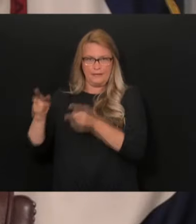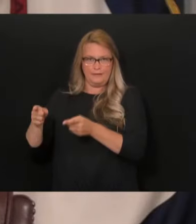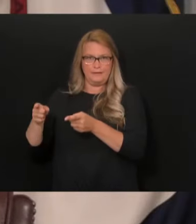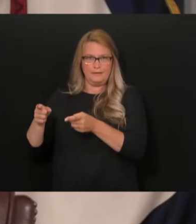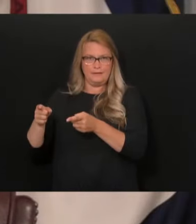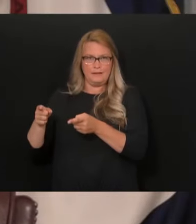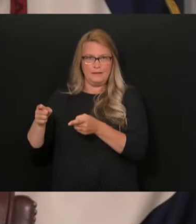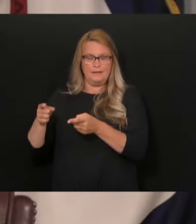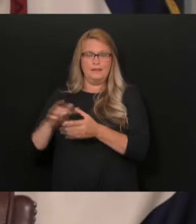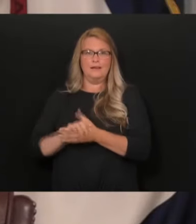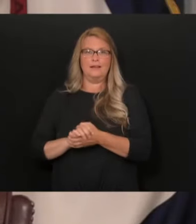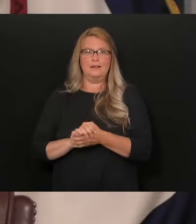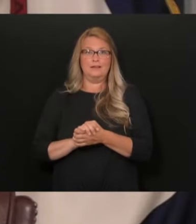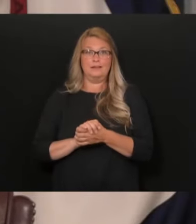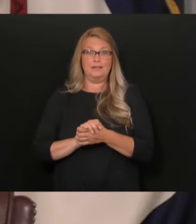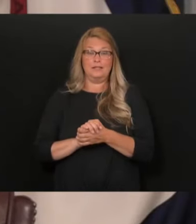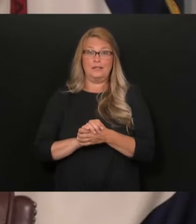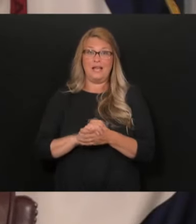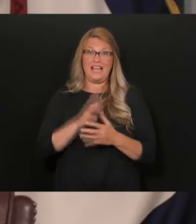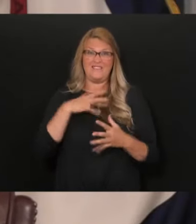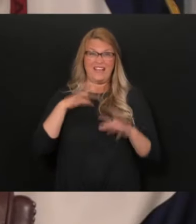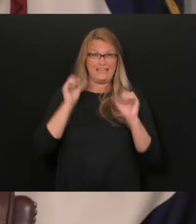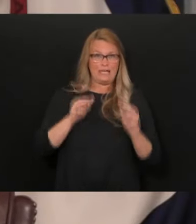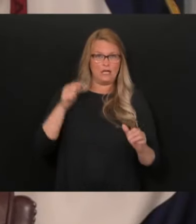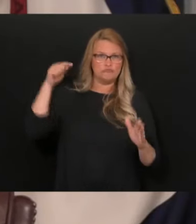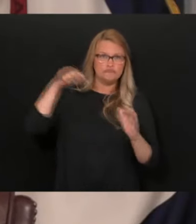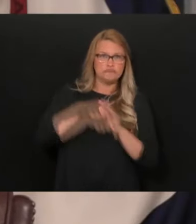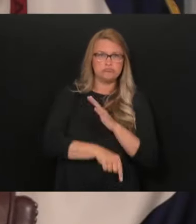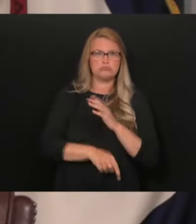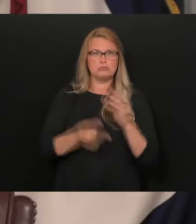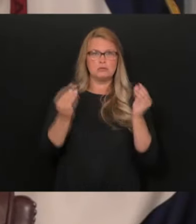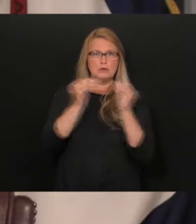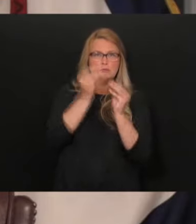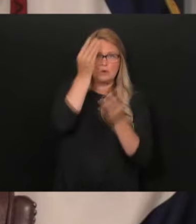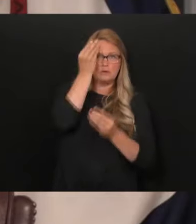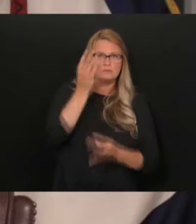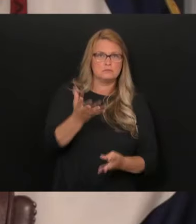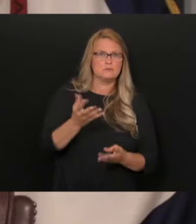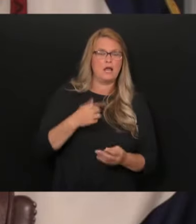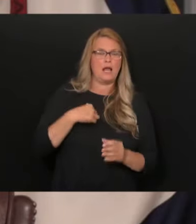I could dive into it more and just tell you just this, that